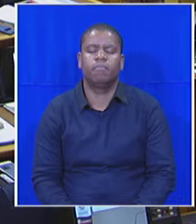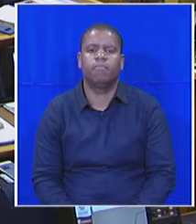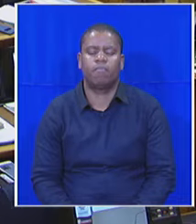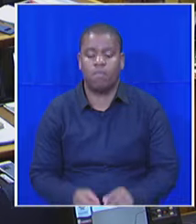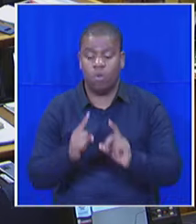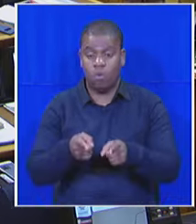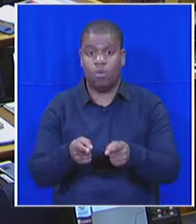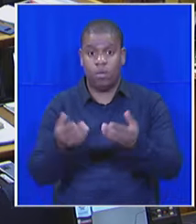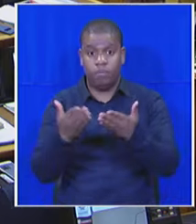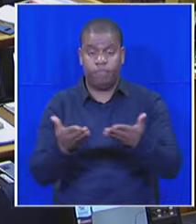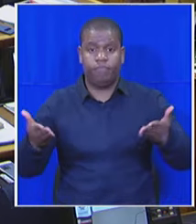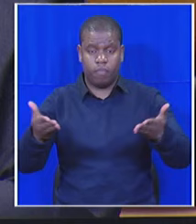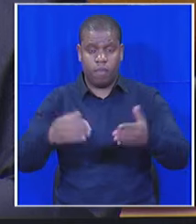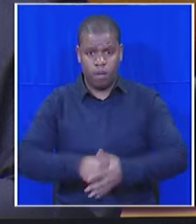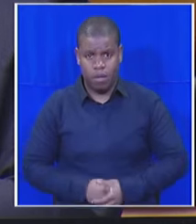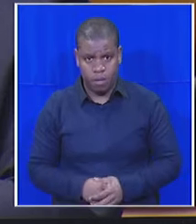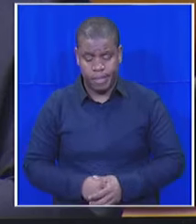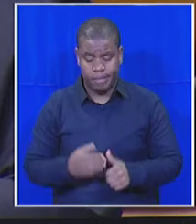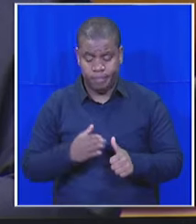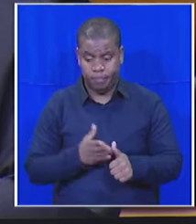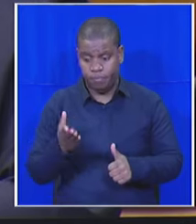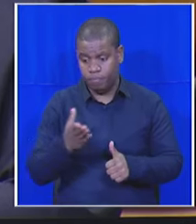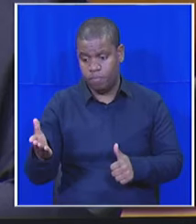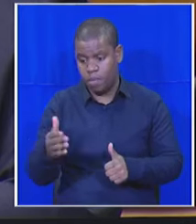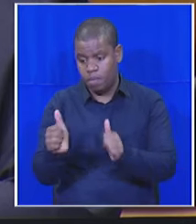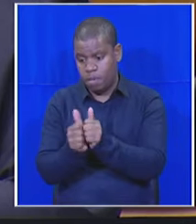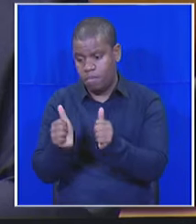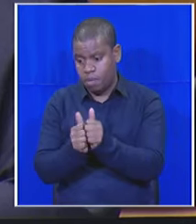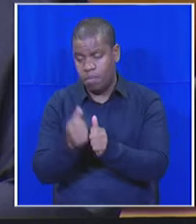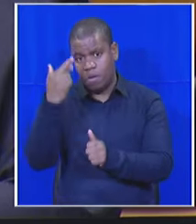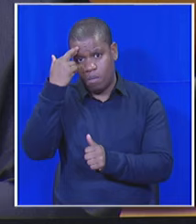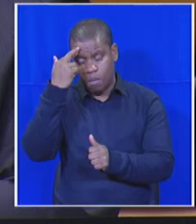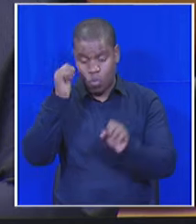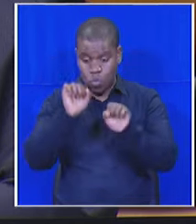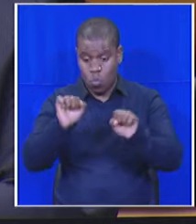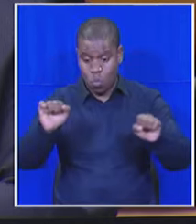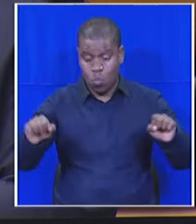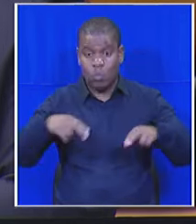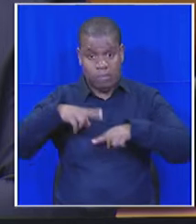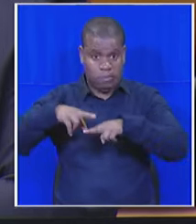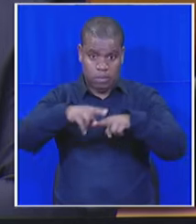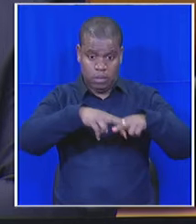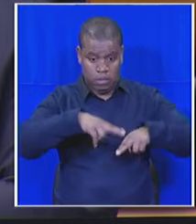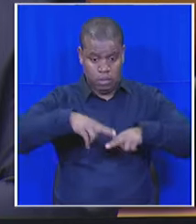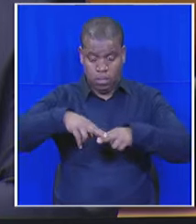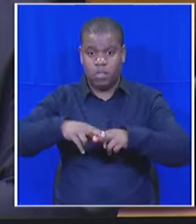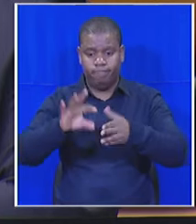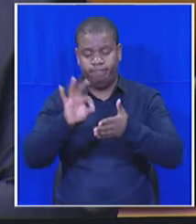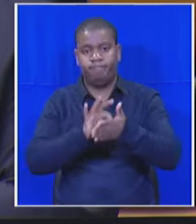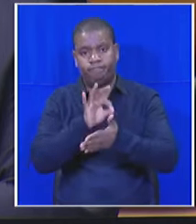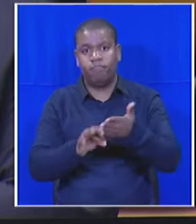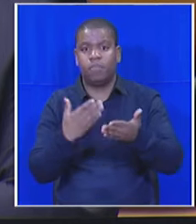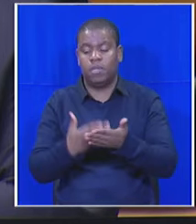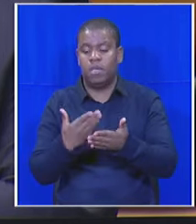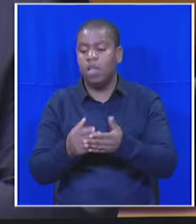Order. I would like to remind members that they may only vote from their allocated seats. When requested to do